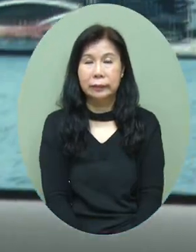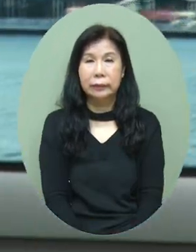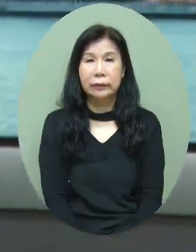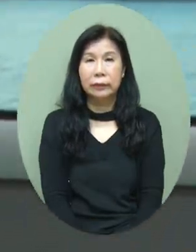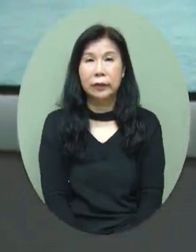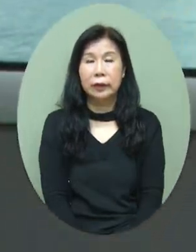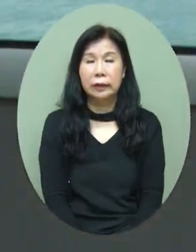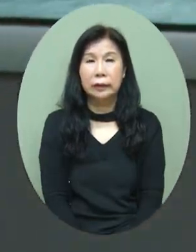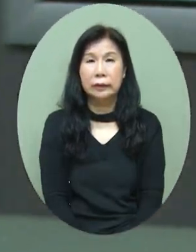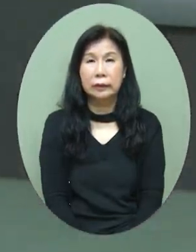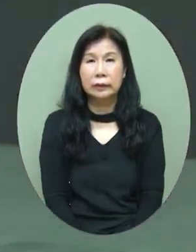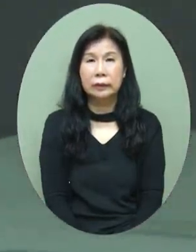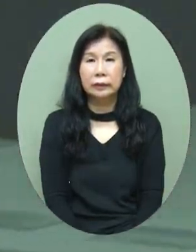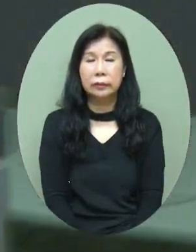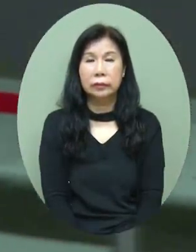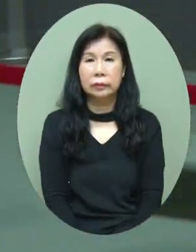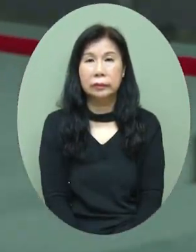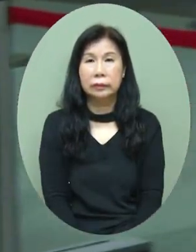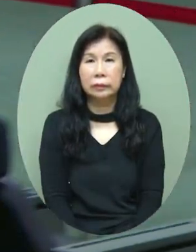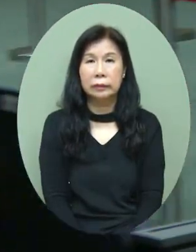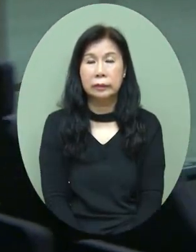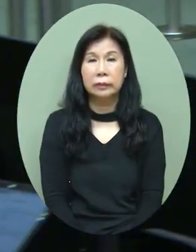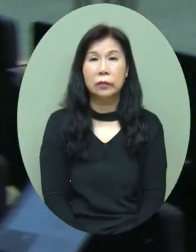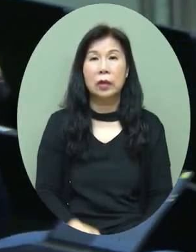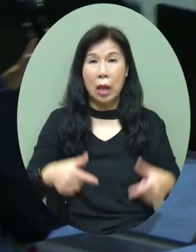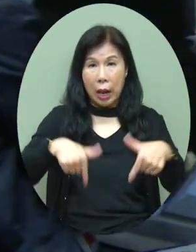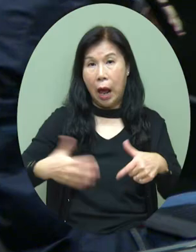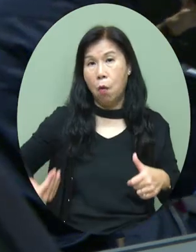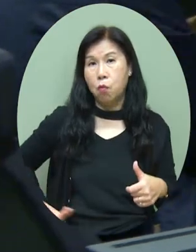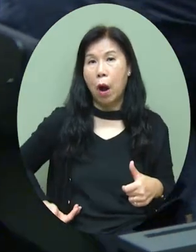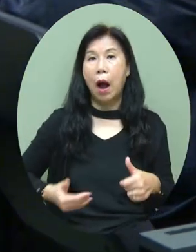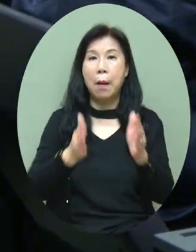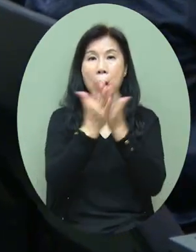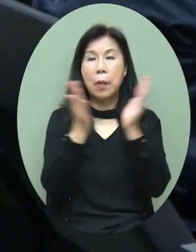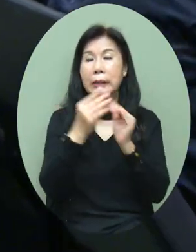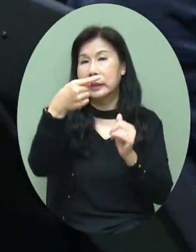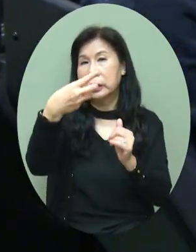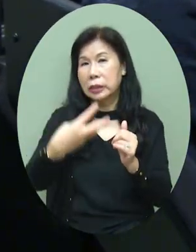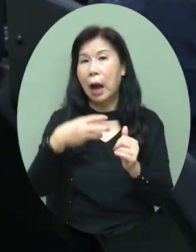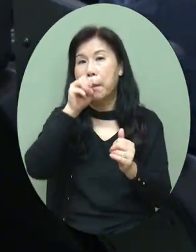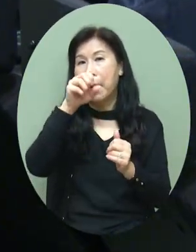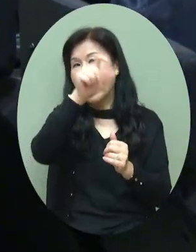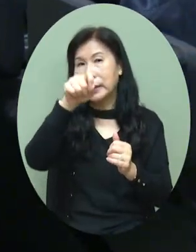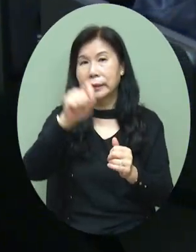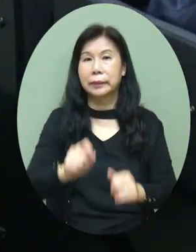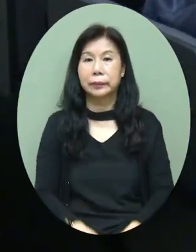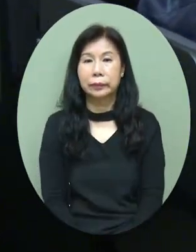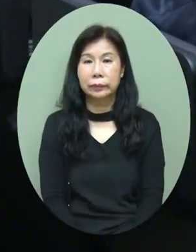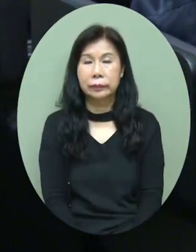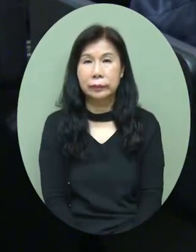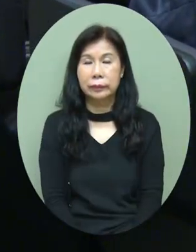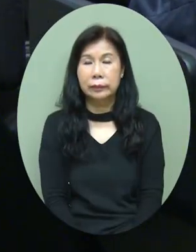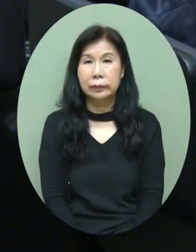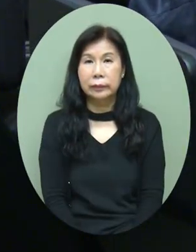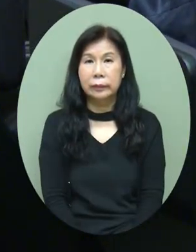Hi, hello. A few questions from the South China Morning Post. The first question is to ask, how do you think that